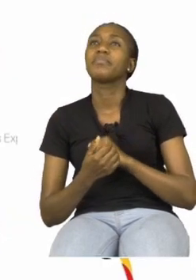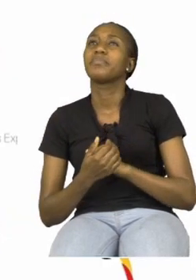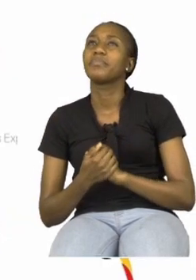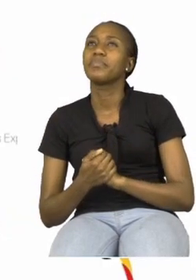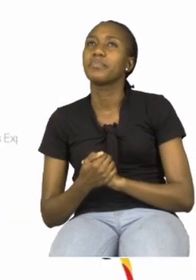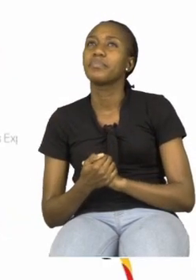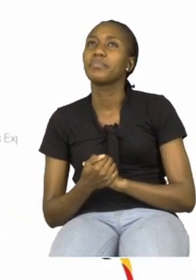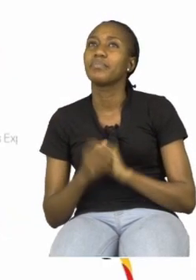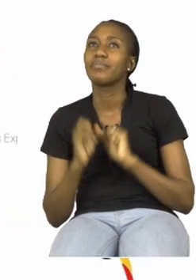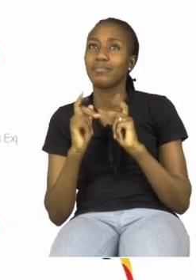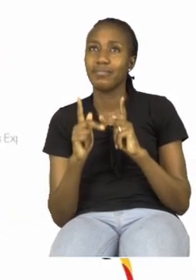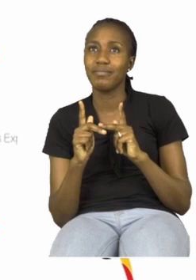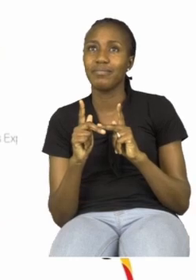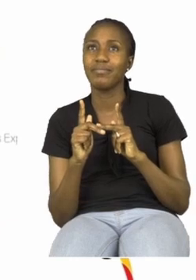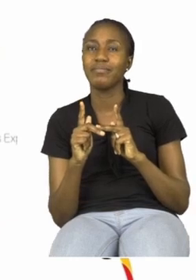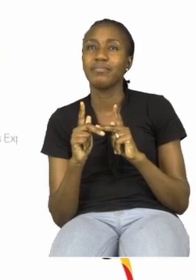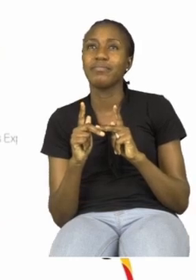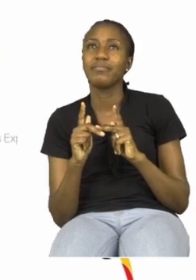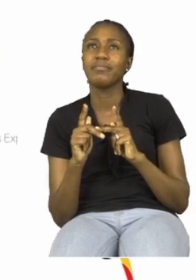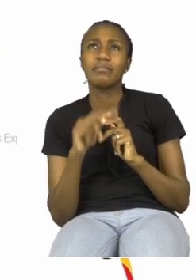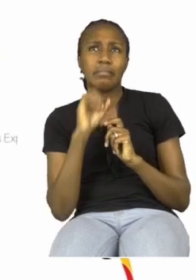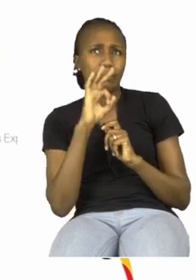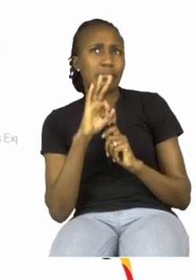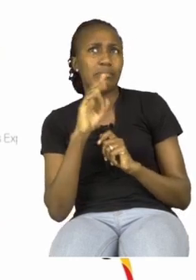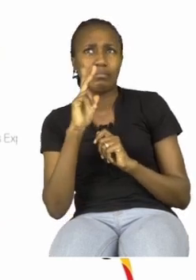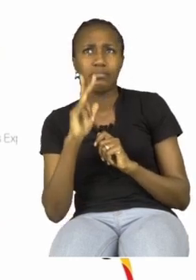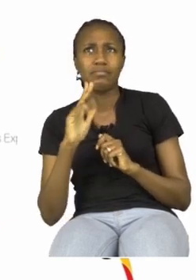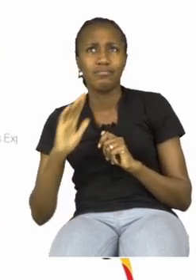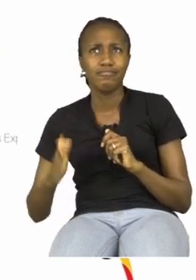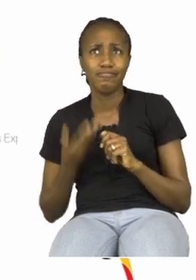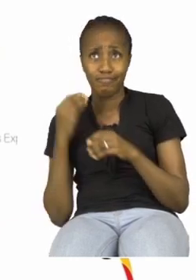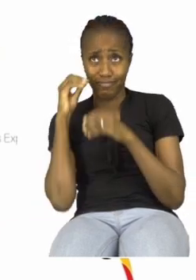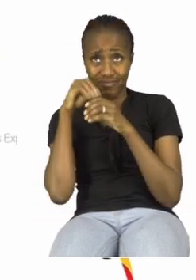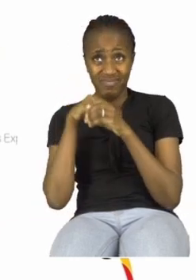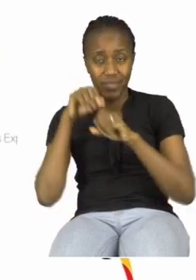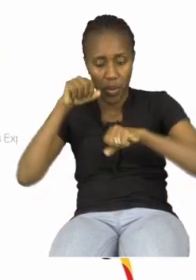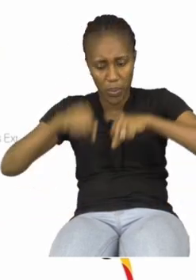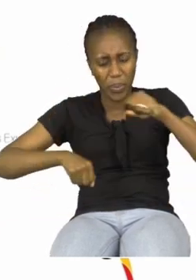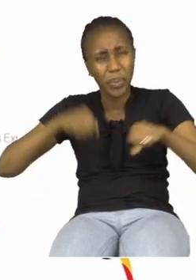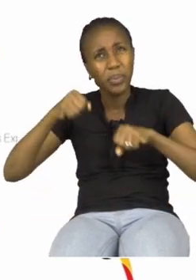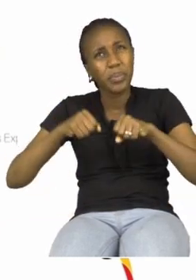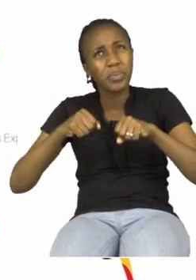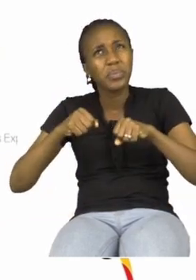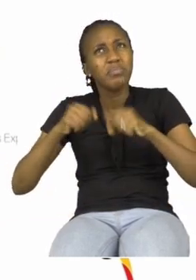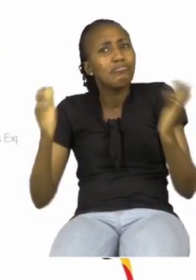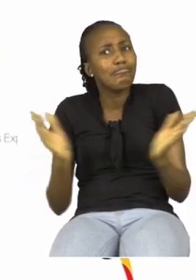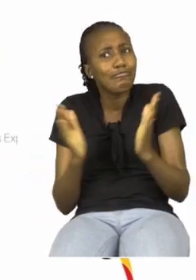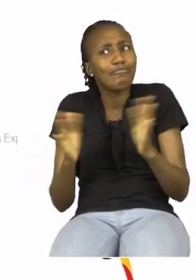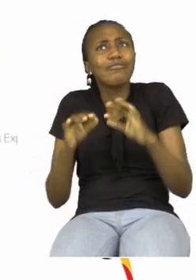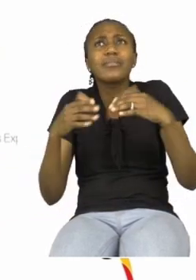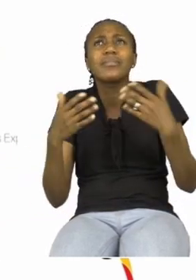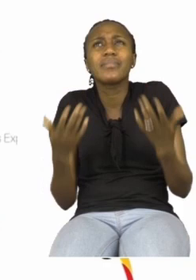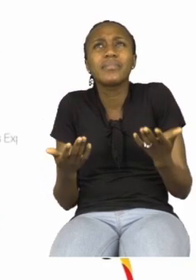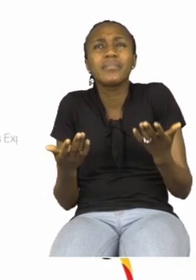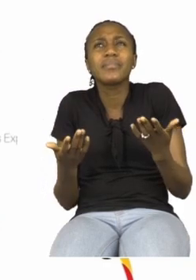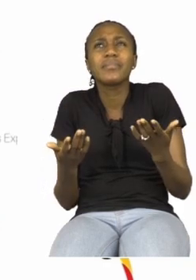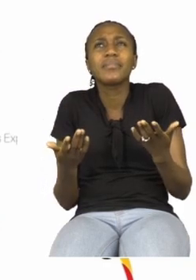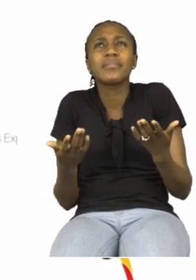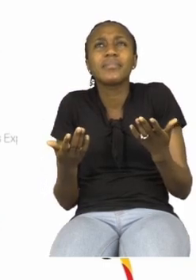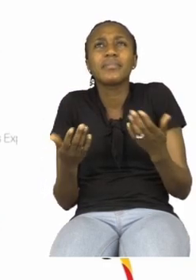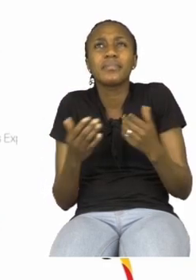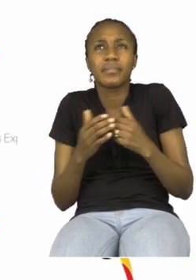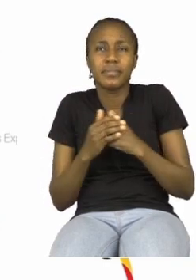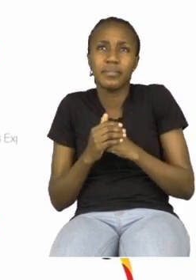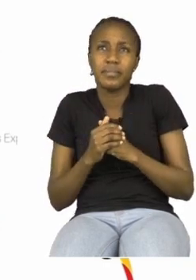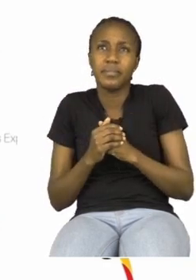right. Fantastic. Now, if there's somebody out there that is watching the show right now and wants to maybe one day take up cycling